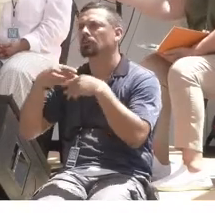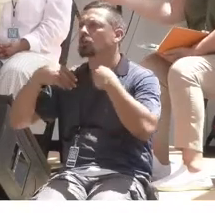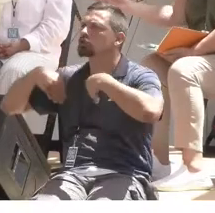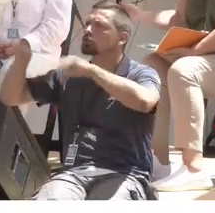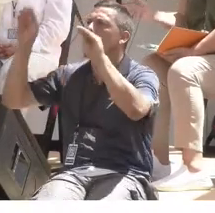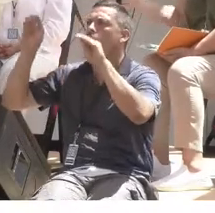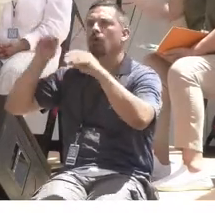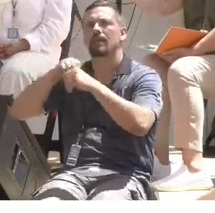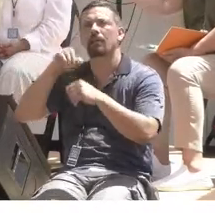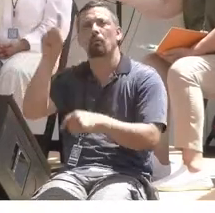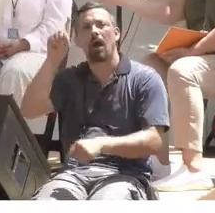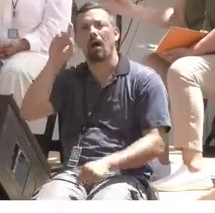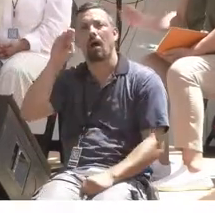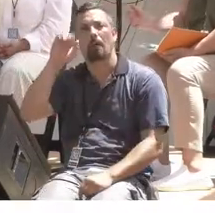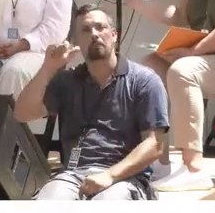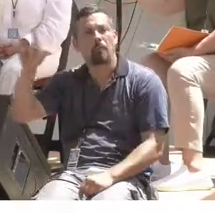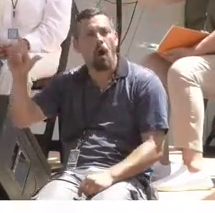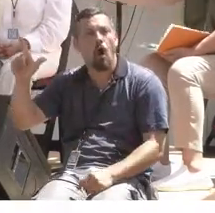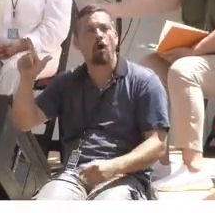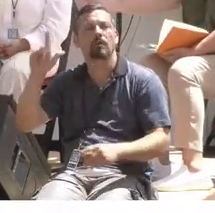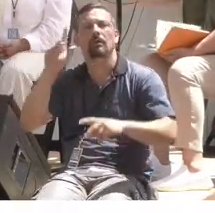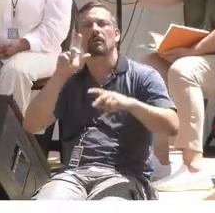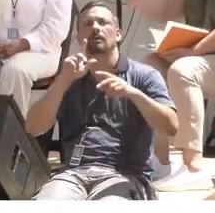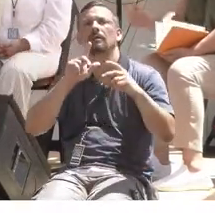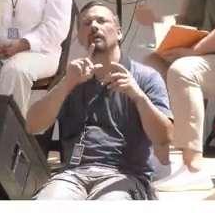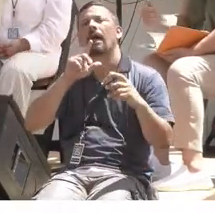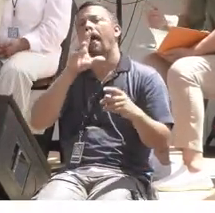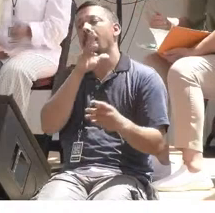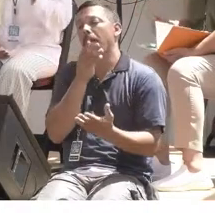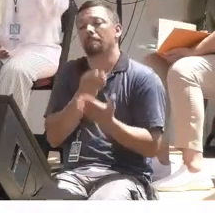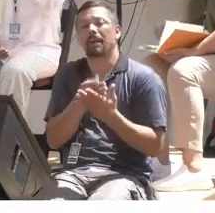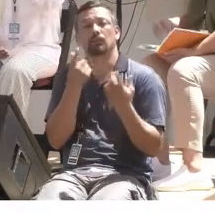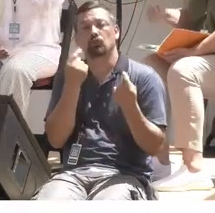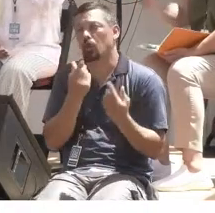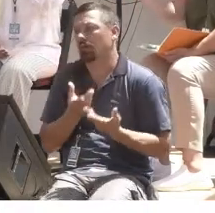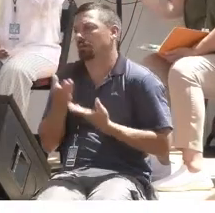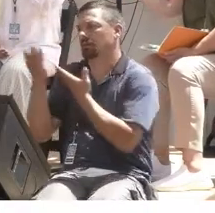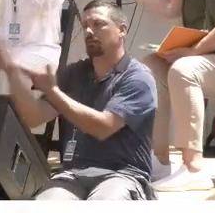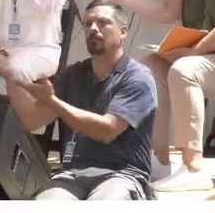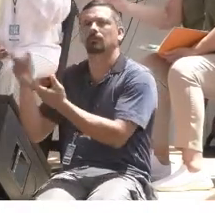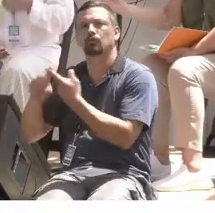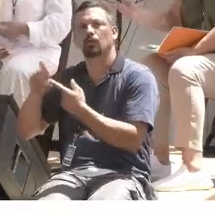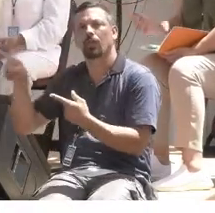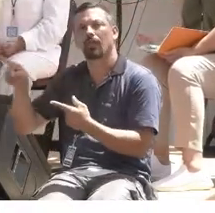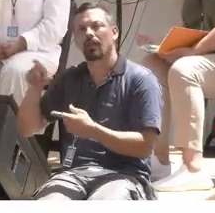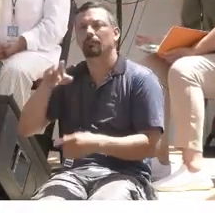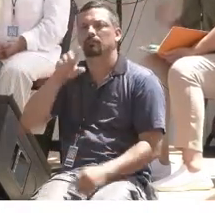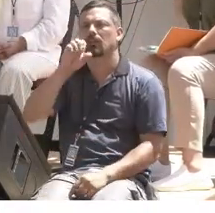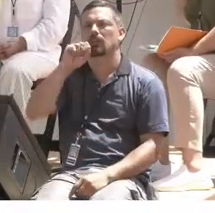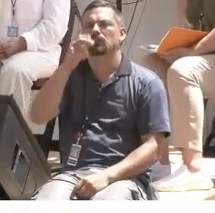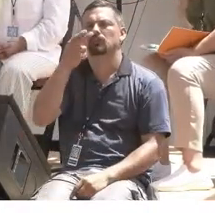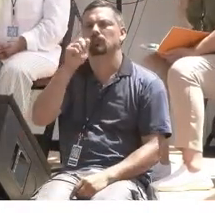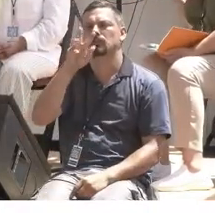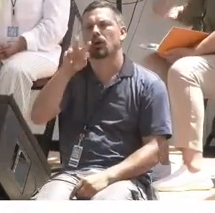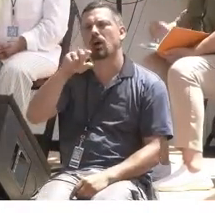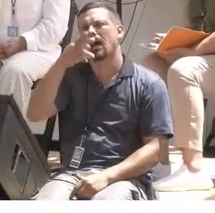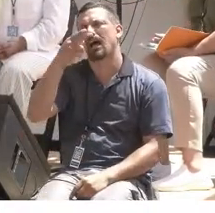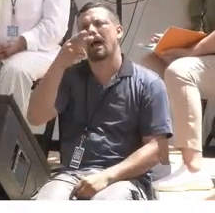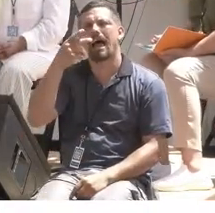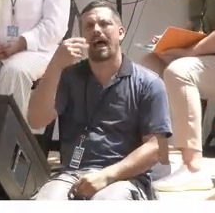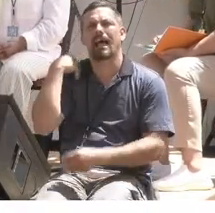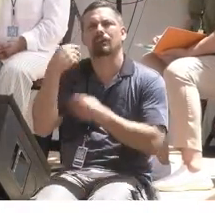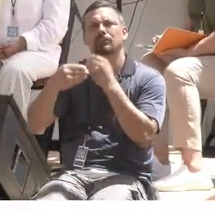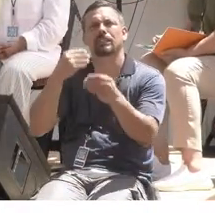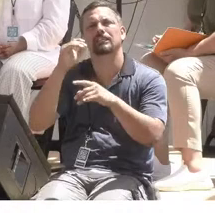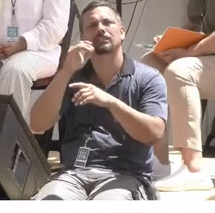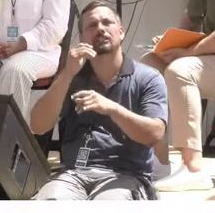the malls in the UAE, and then the money goes back to them. Sharjah Heritage Institute, we've worked with the ladies